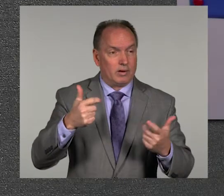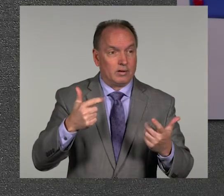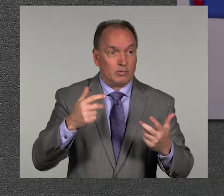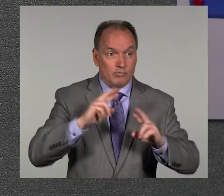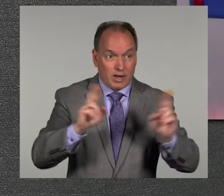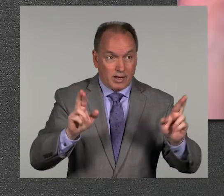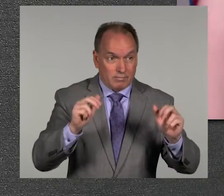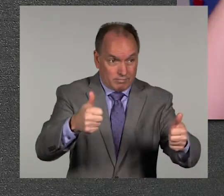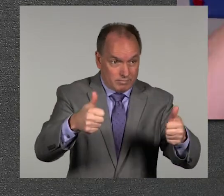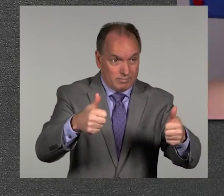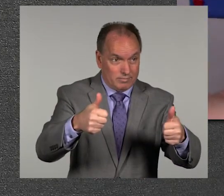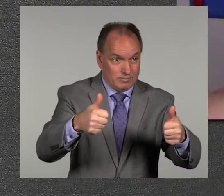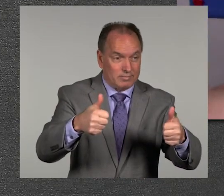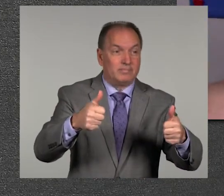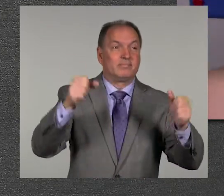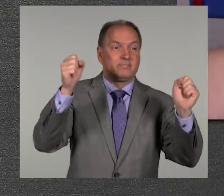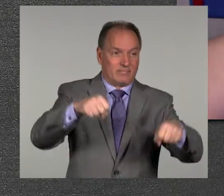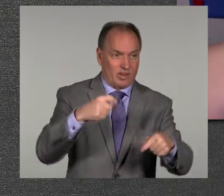Ready, go.